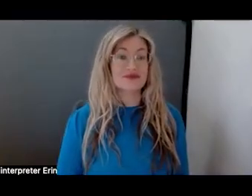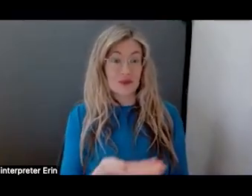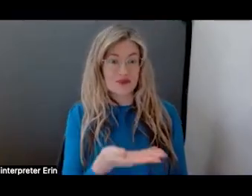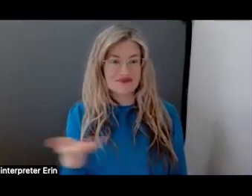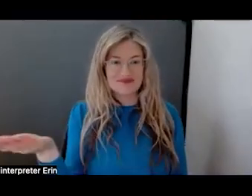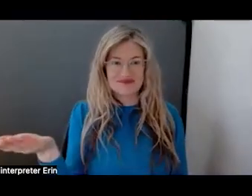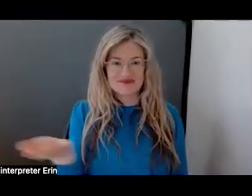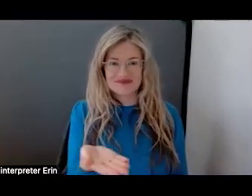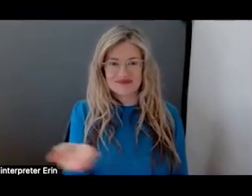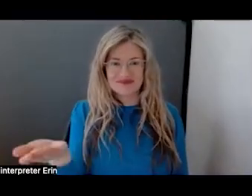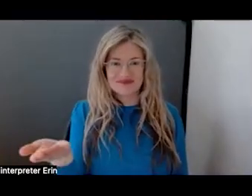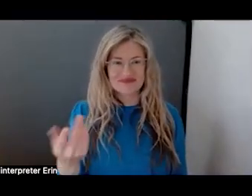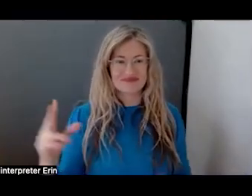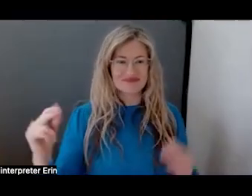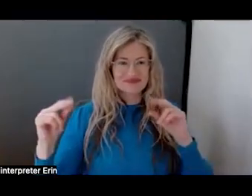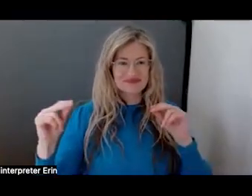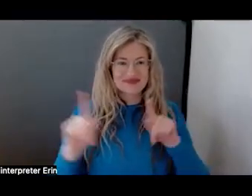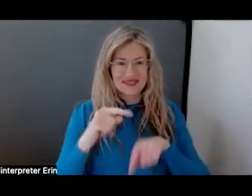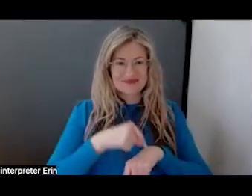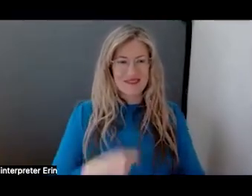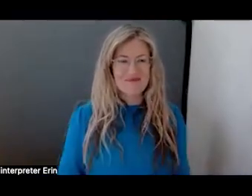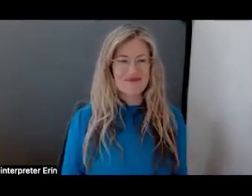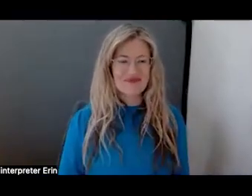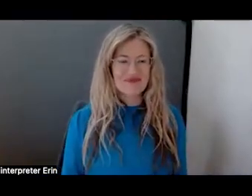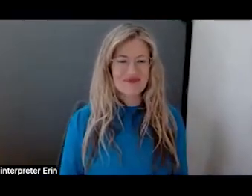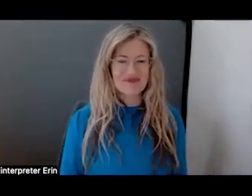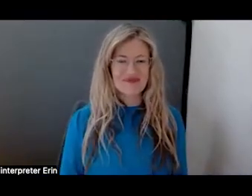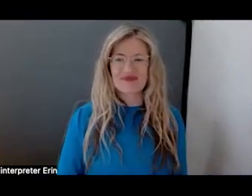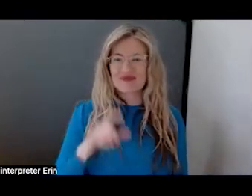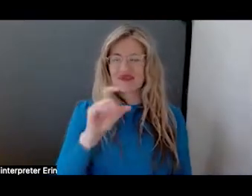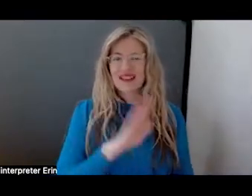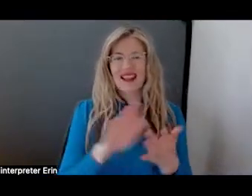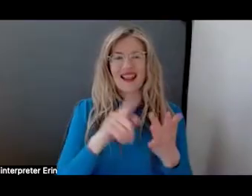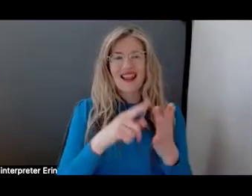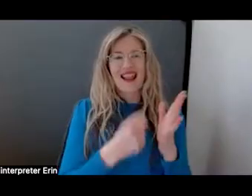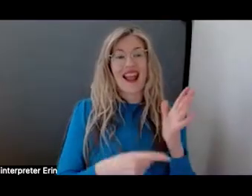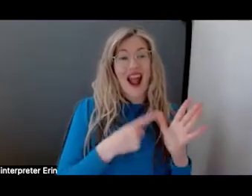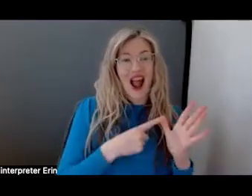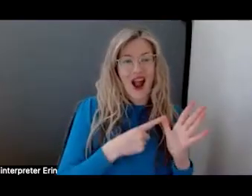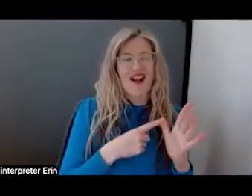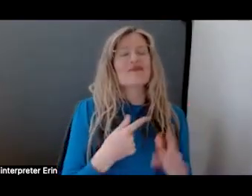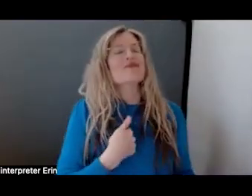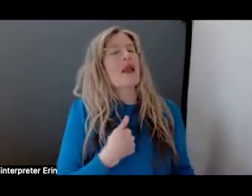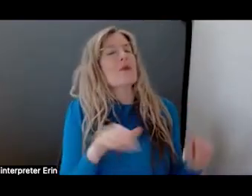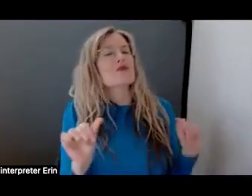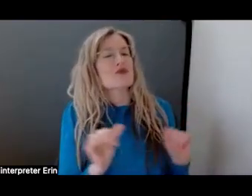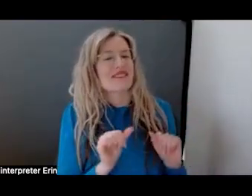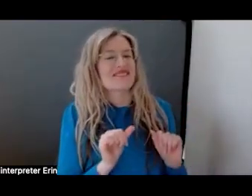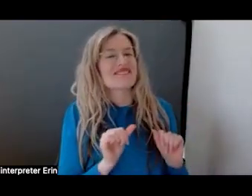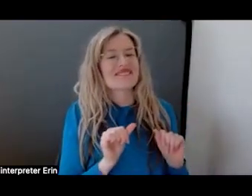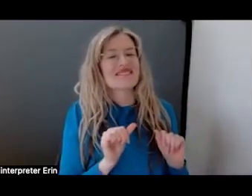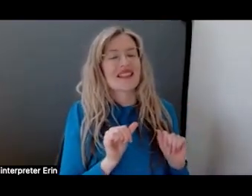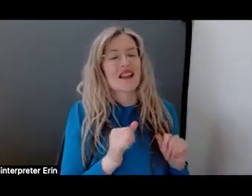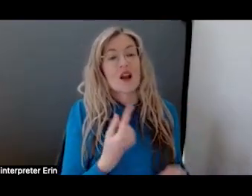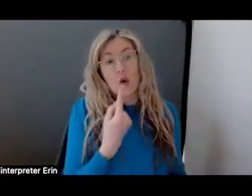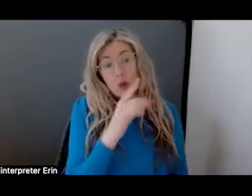go on. Oh, scusa, I'm Chiara, sorry, sarò brevissima. Chiara and then Martin. I will be very brief. One of the questions that we